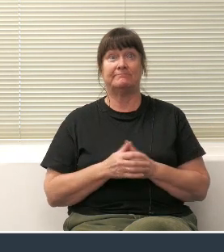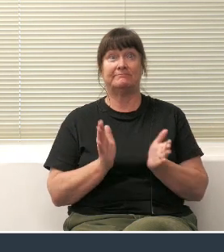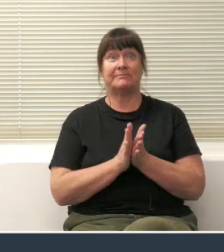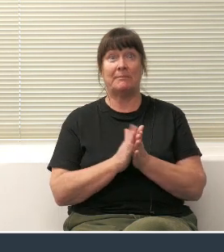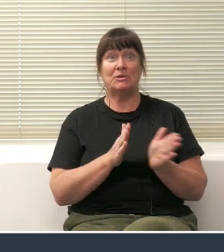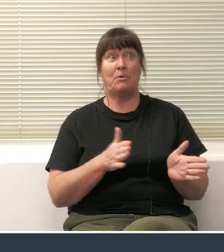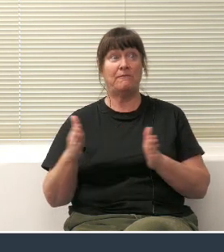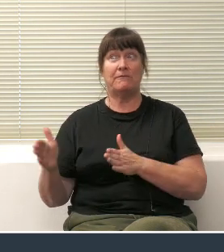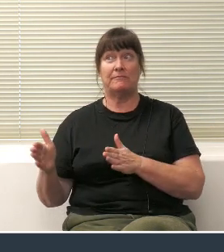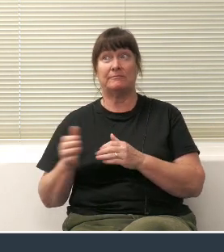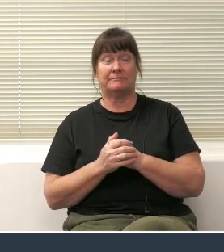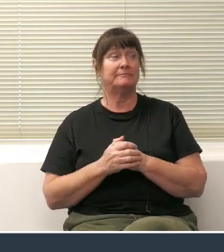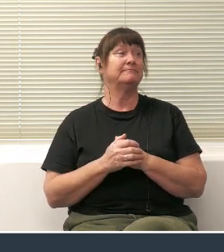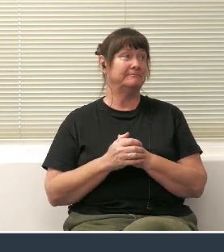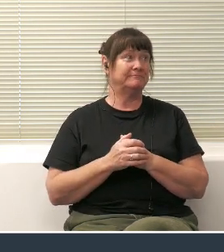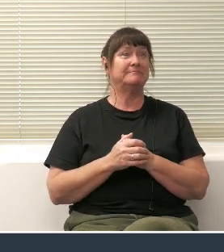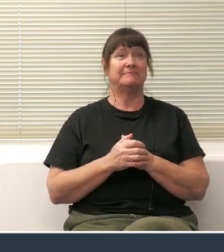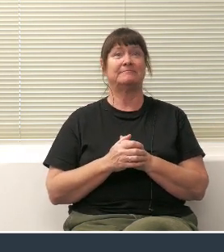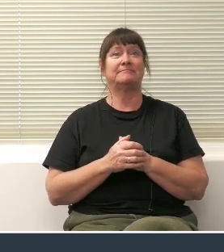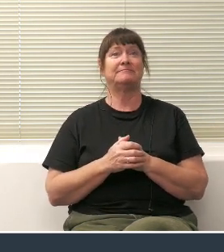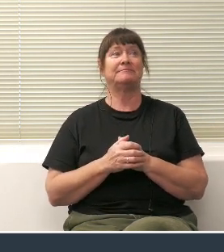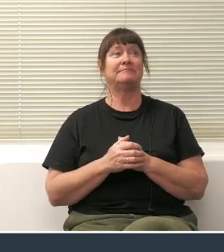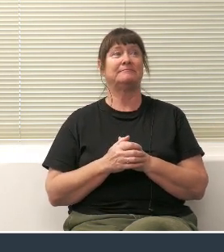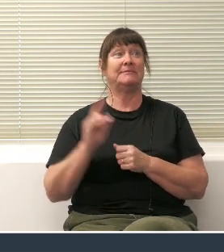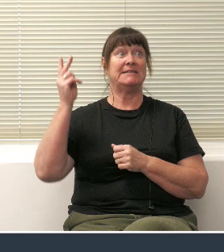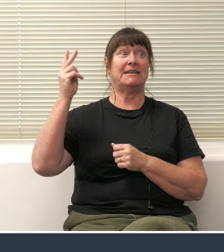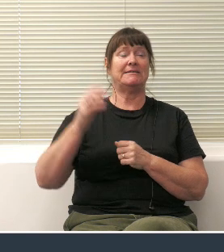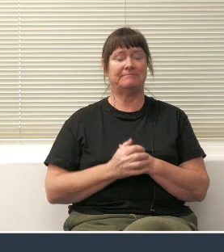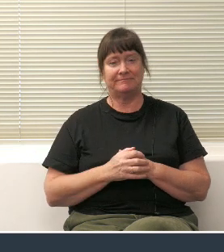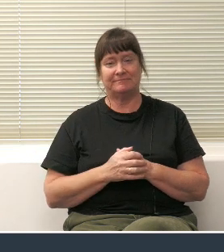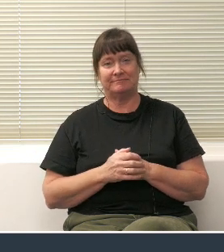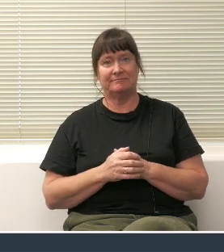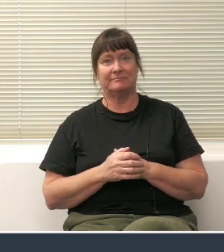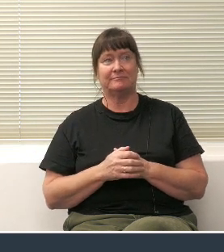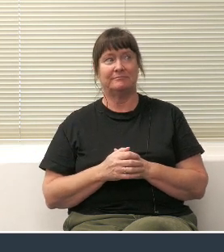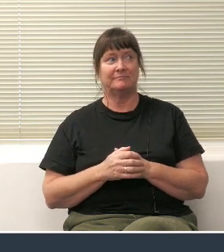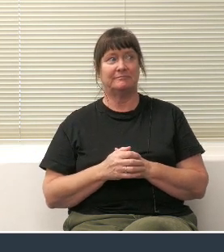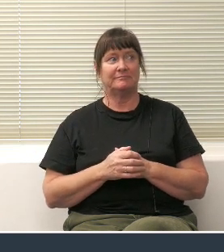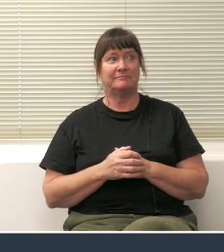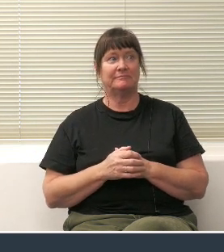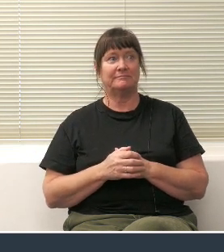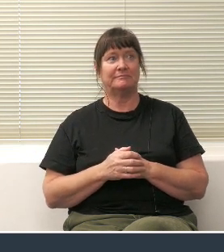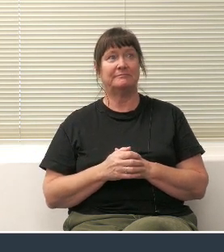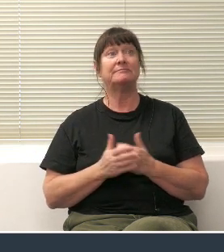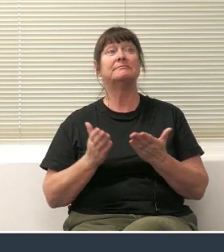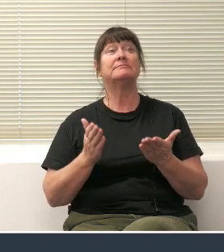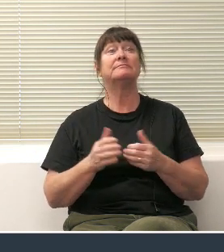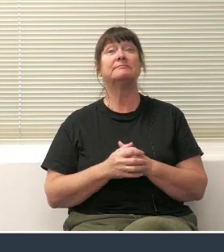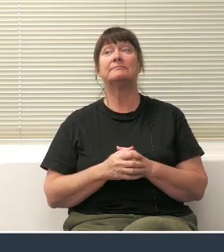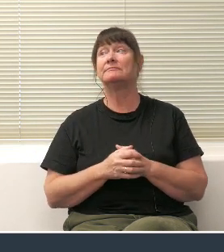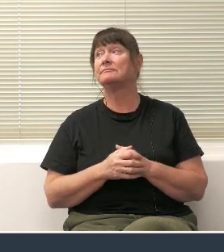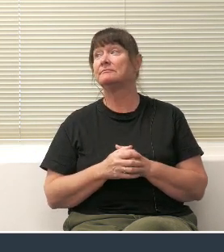Are you happy to move? Happy to move. Excellent. Thank you, Councillor Simpson. Seconder, Councillor Taylor. I invite you to speak to that, Councillor